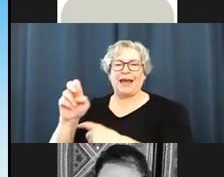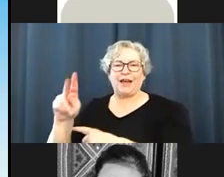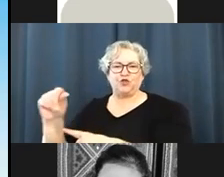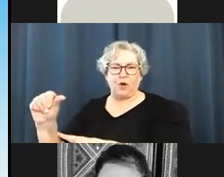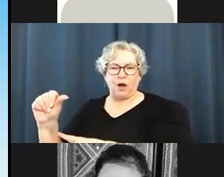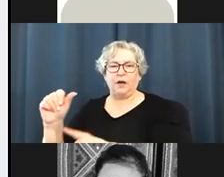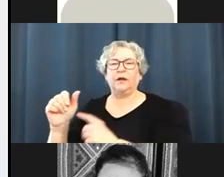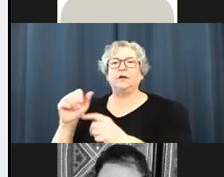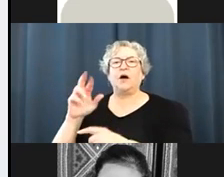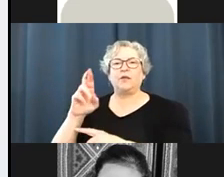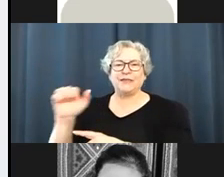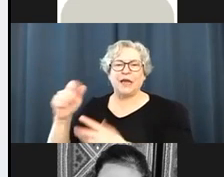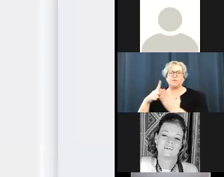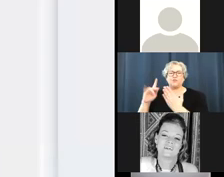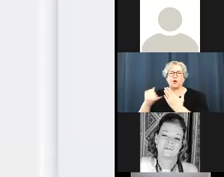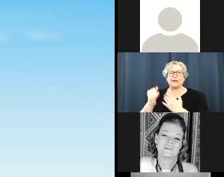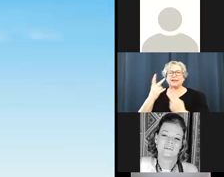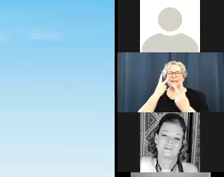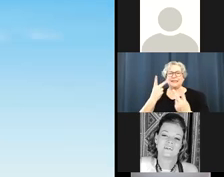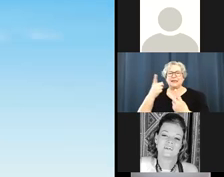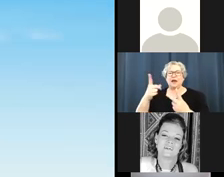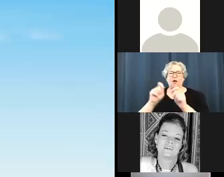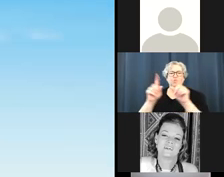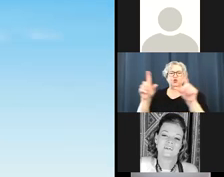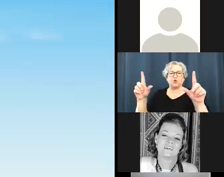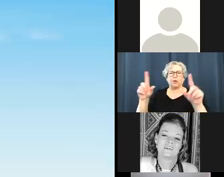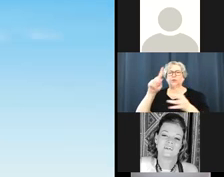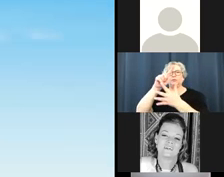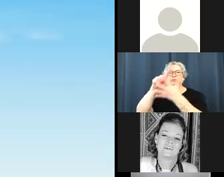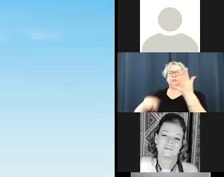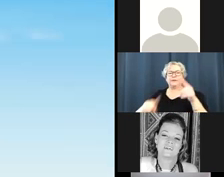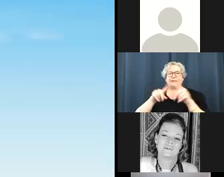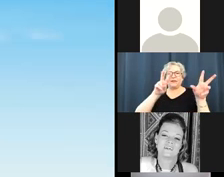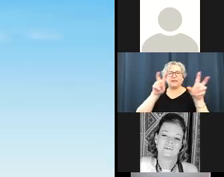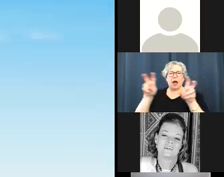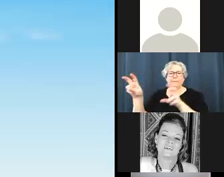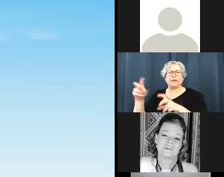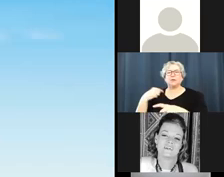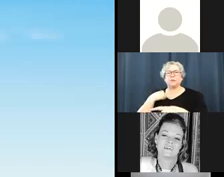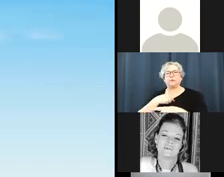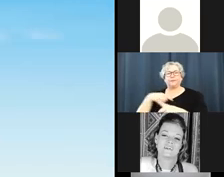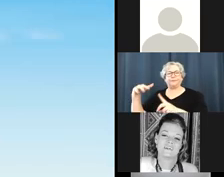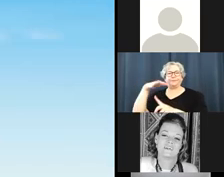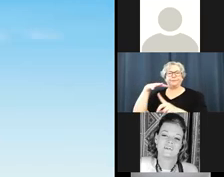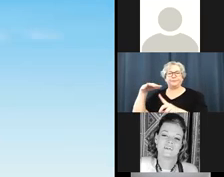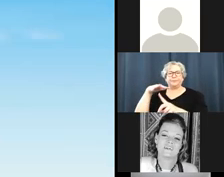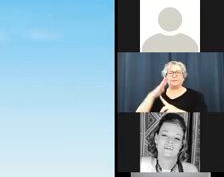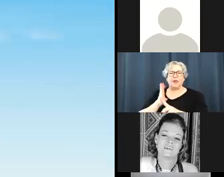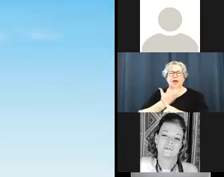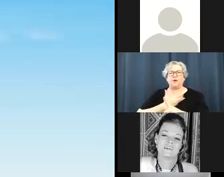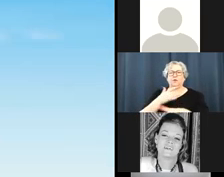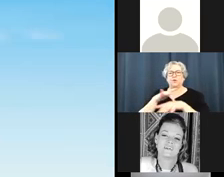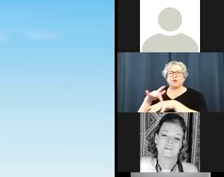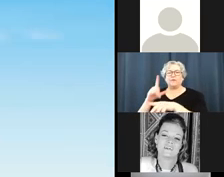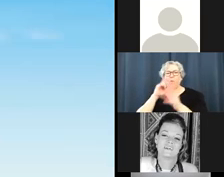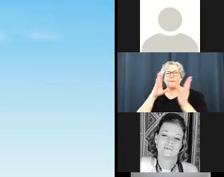RSA project. You can see here on the screen, these are our topics for that are surrounding our resources and